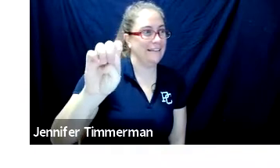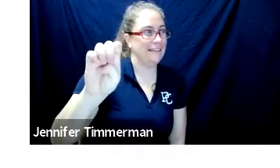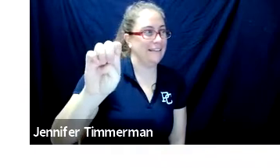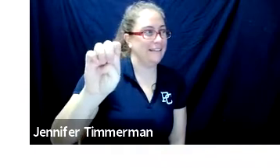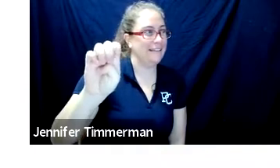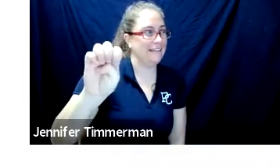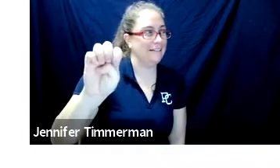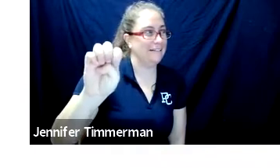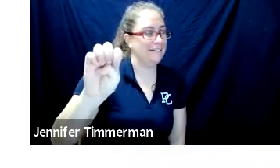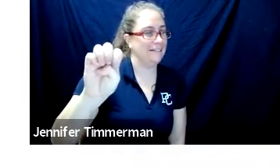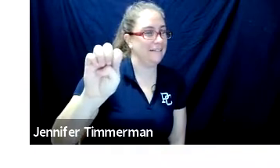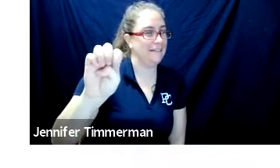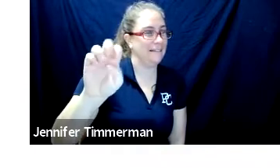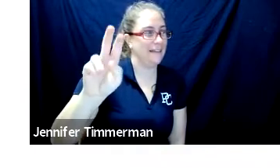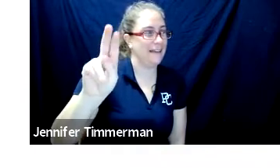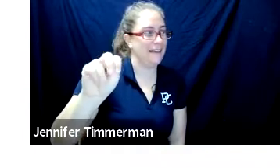E,